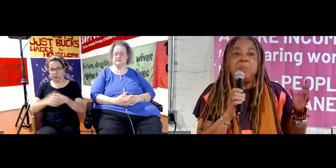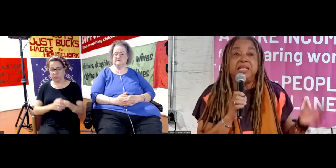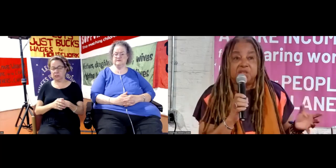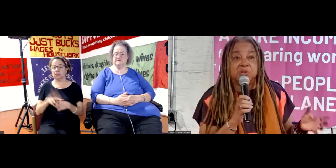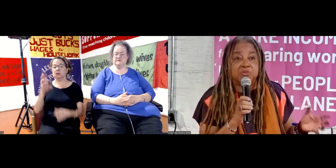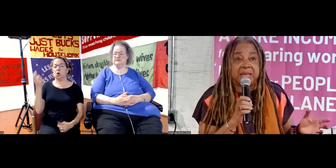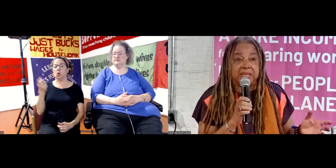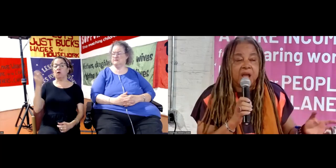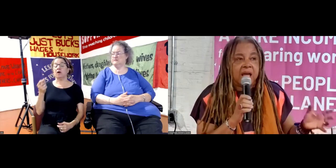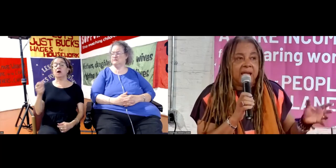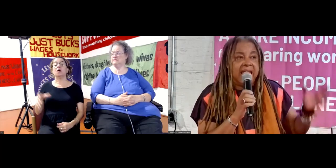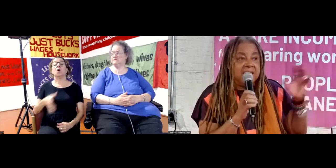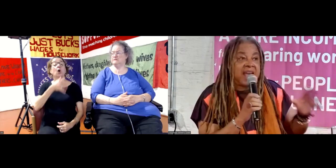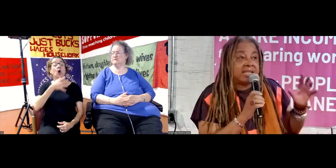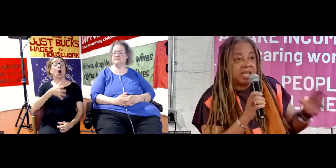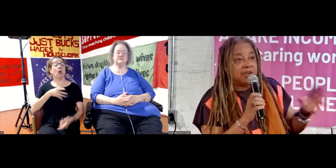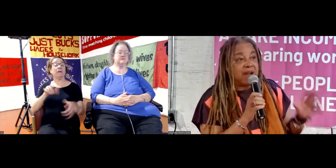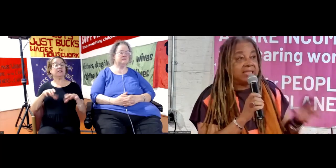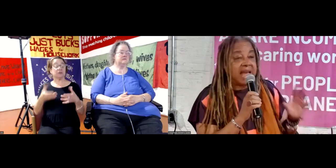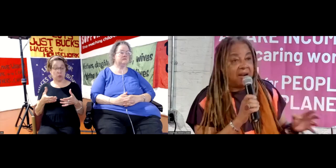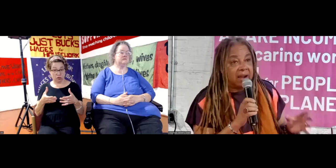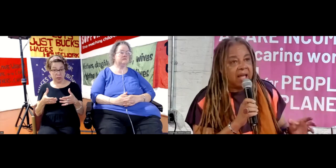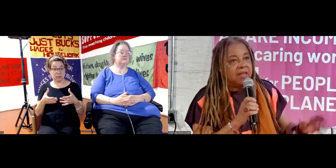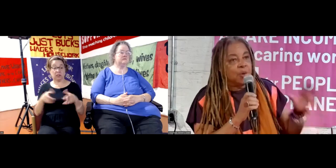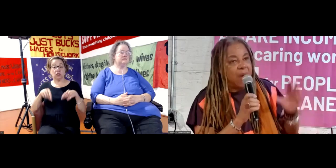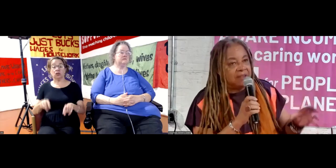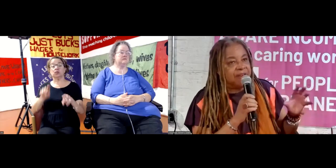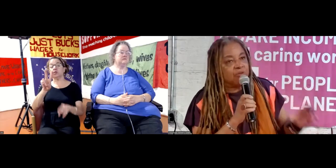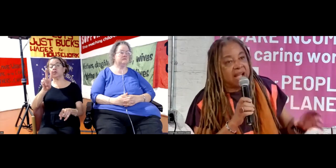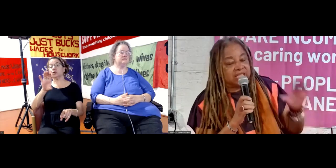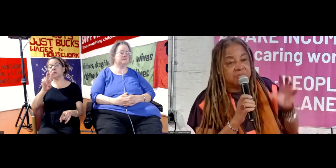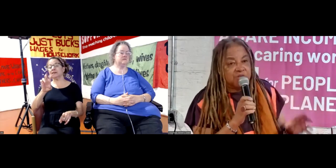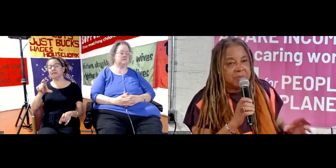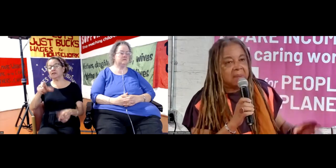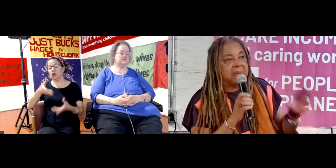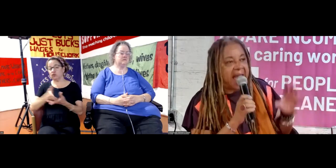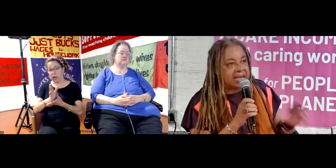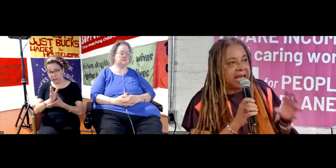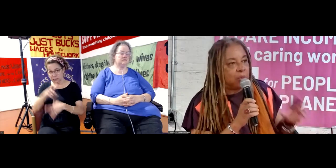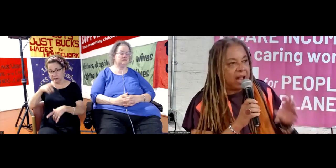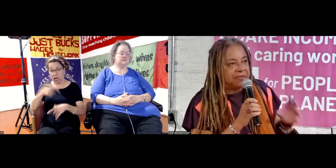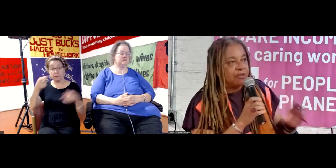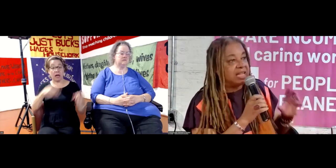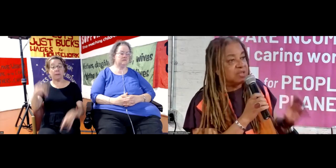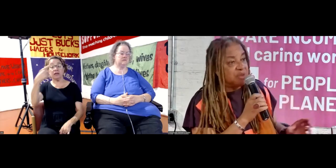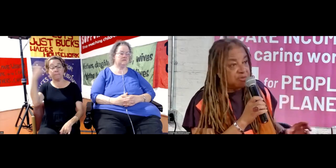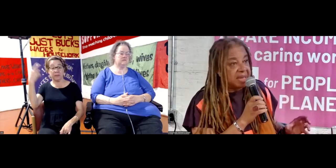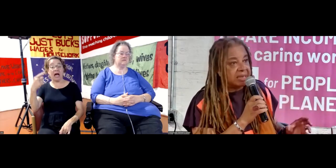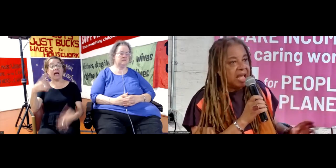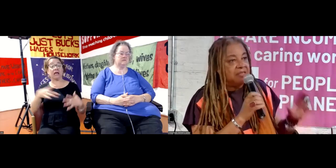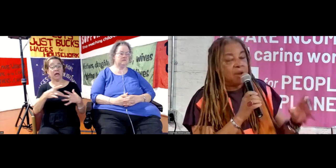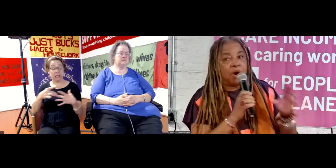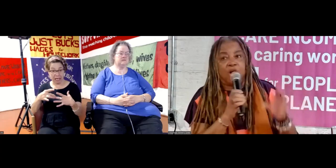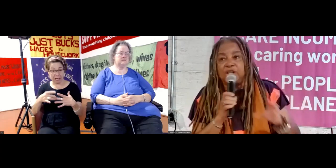a women's movement in that civil rights era, the welfare rights movement, Black-led welfare rights